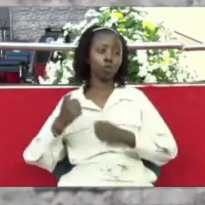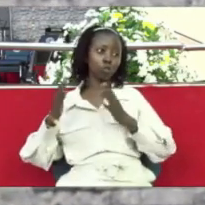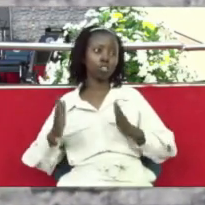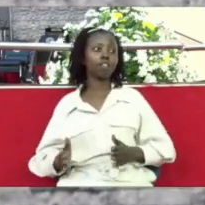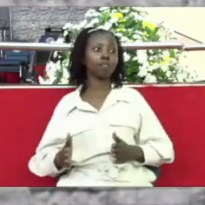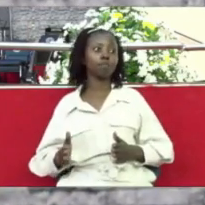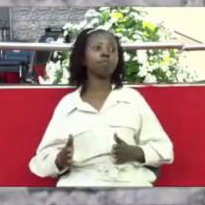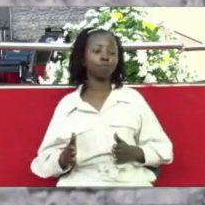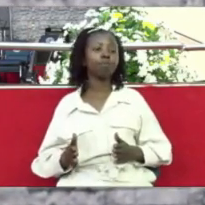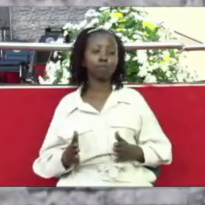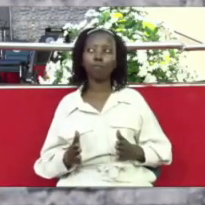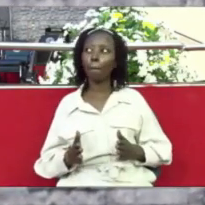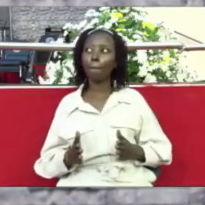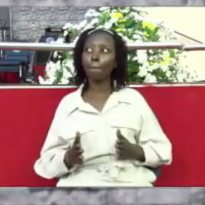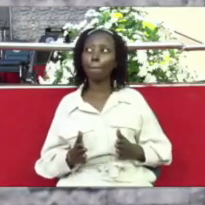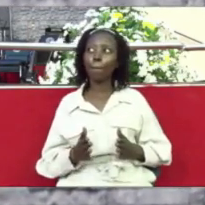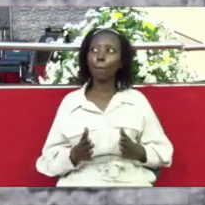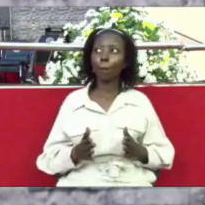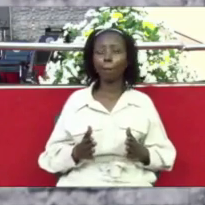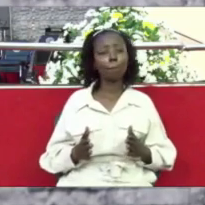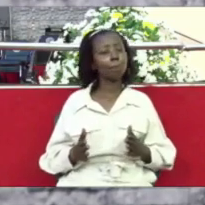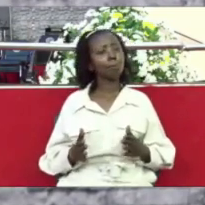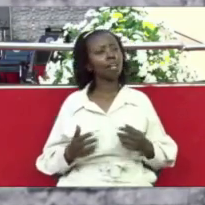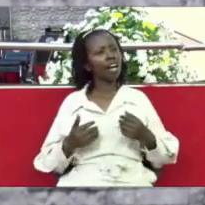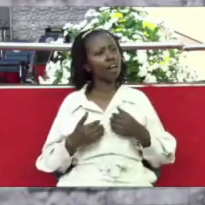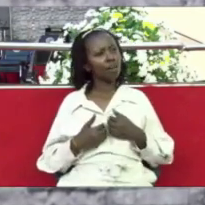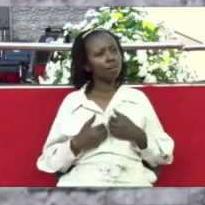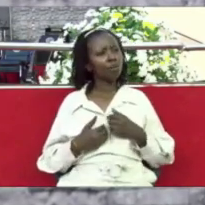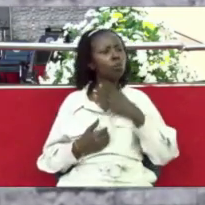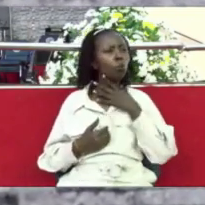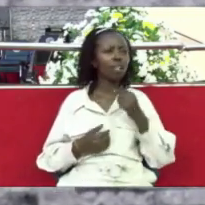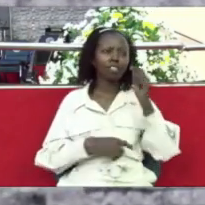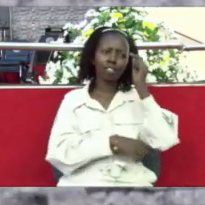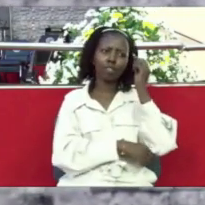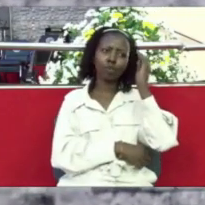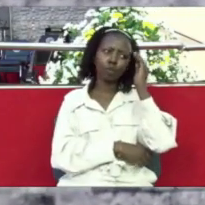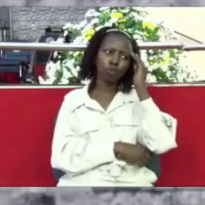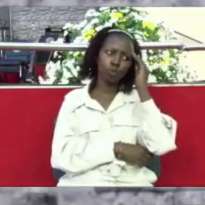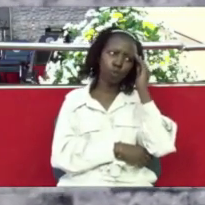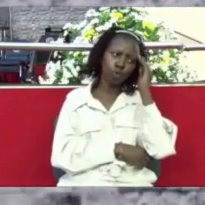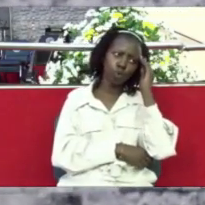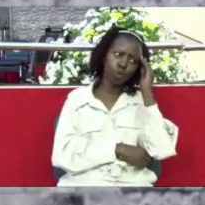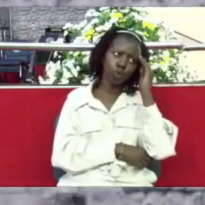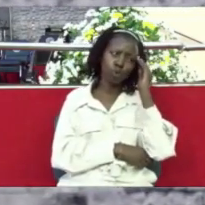And I have a curiosity about me that I don't encourage you to have.